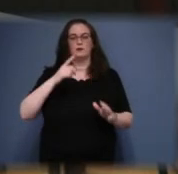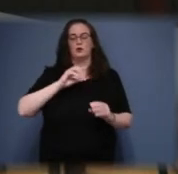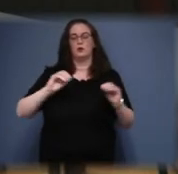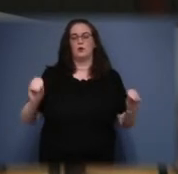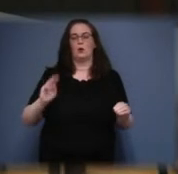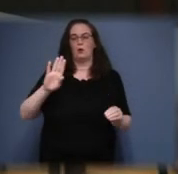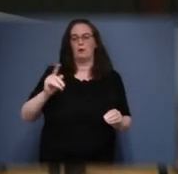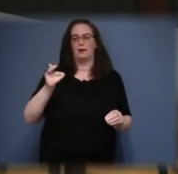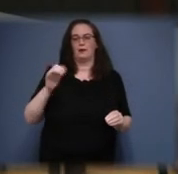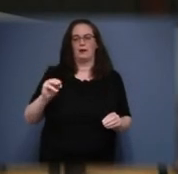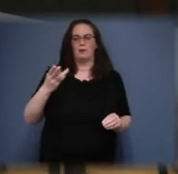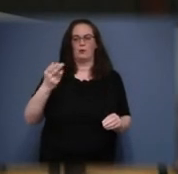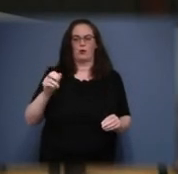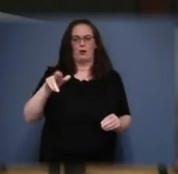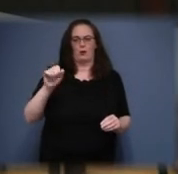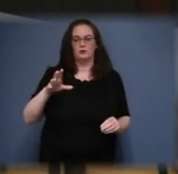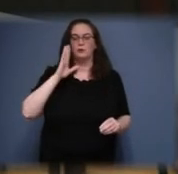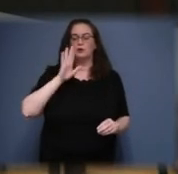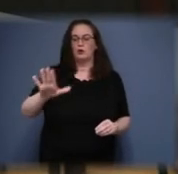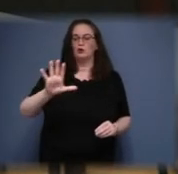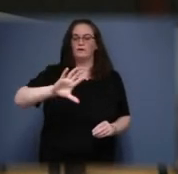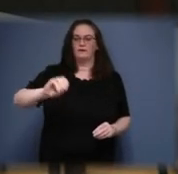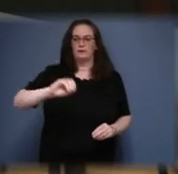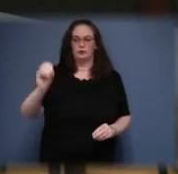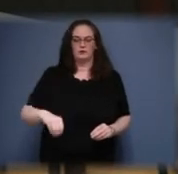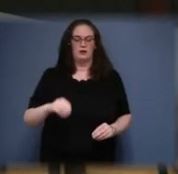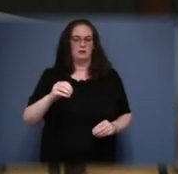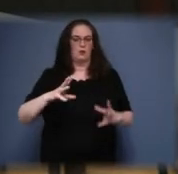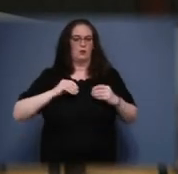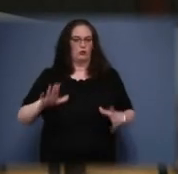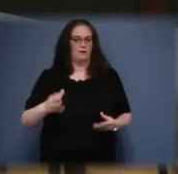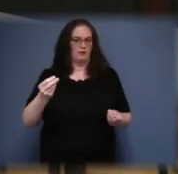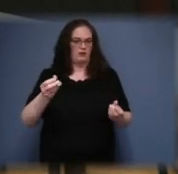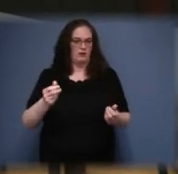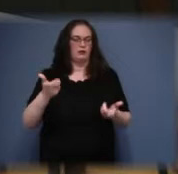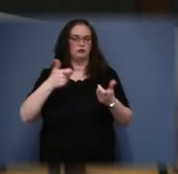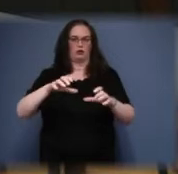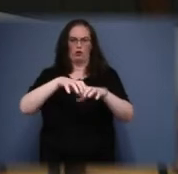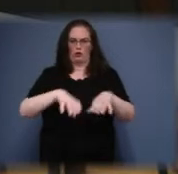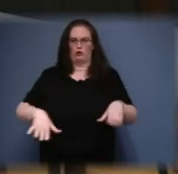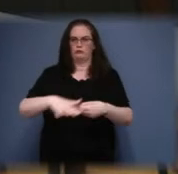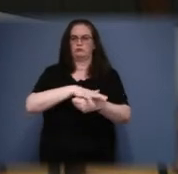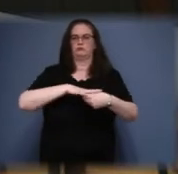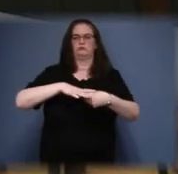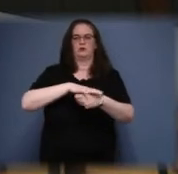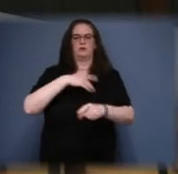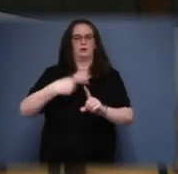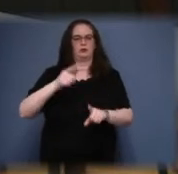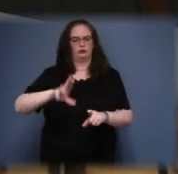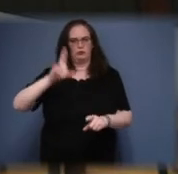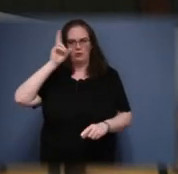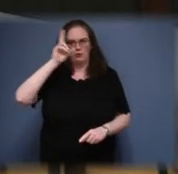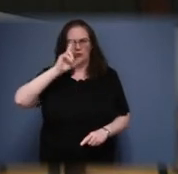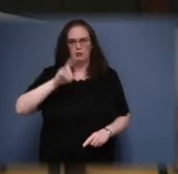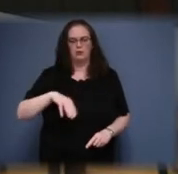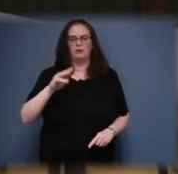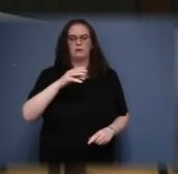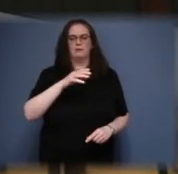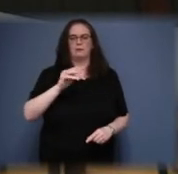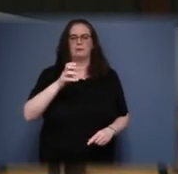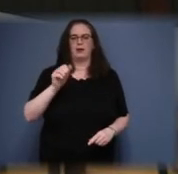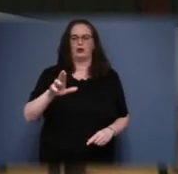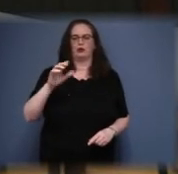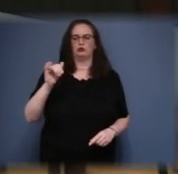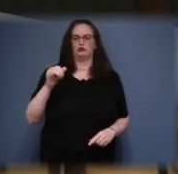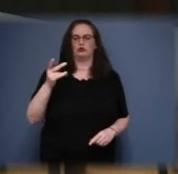Warehouse. We know that you're 50% owner of this land, large tract, along with your uncle, Mayor Joseph DiGirolamo